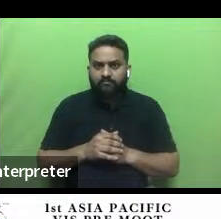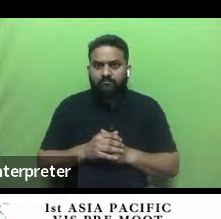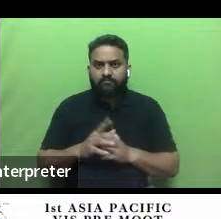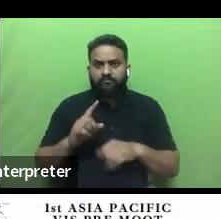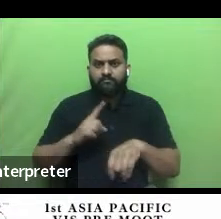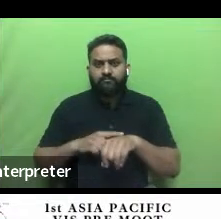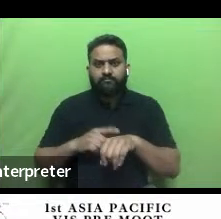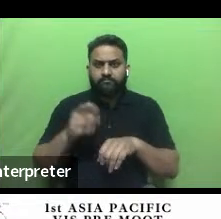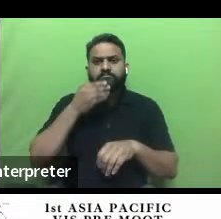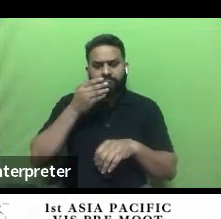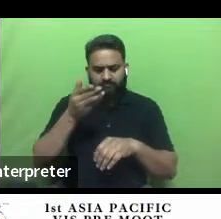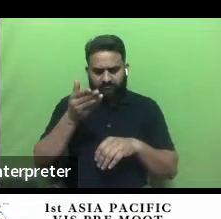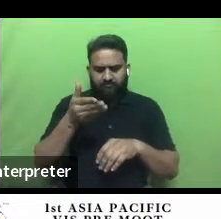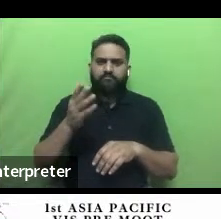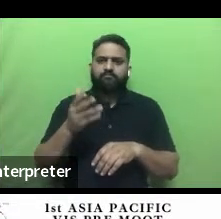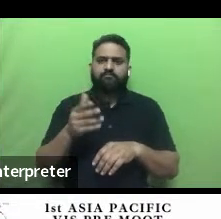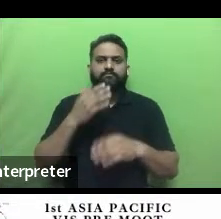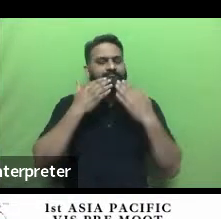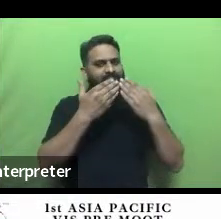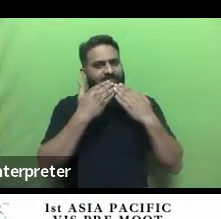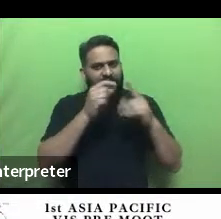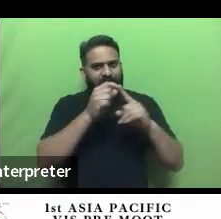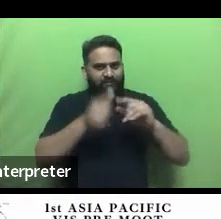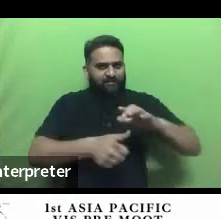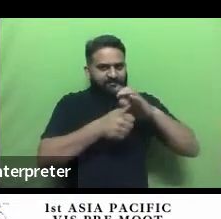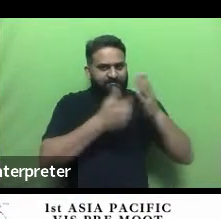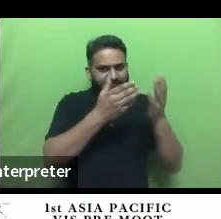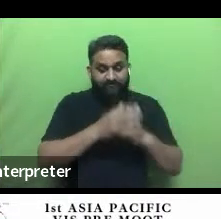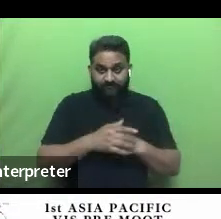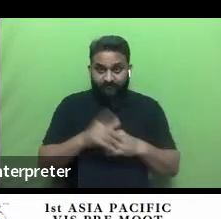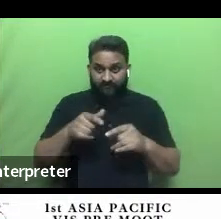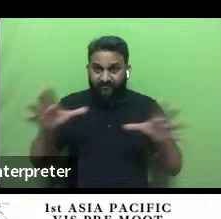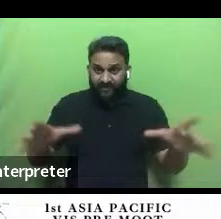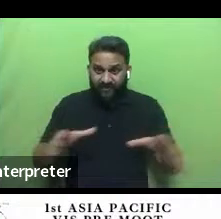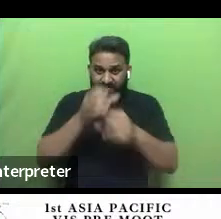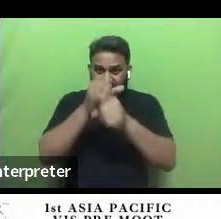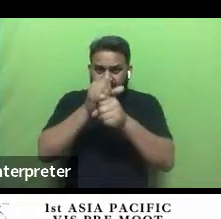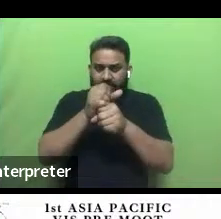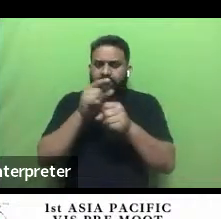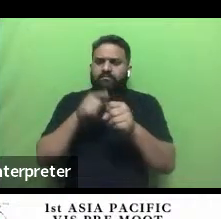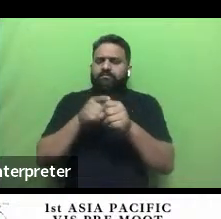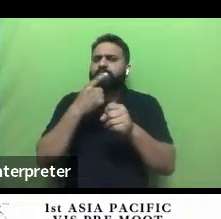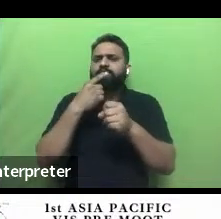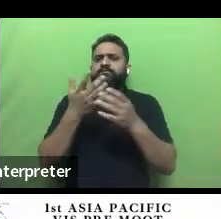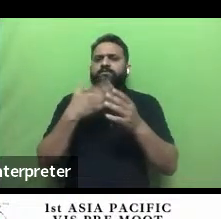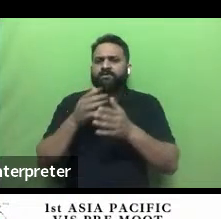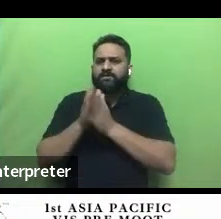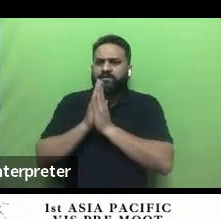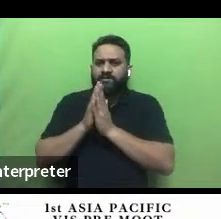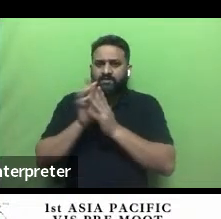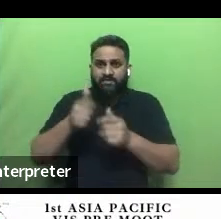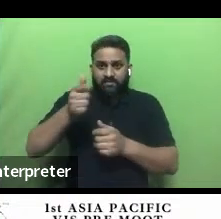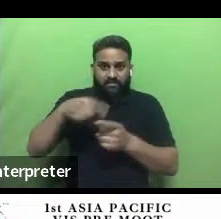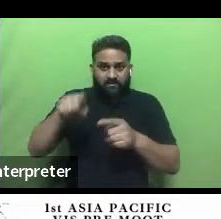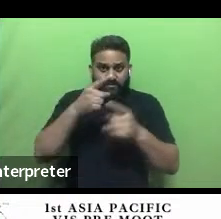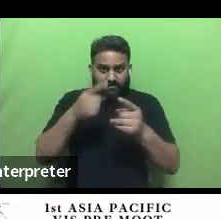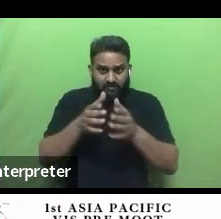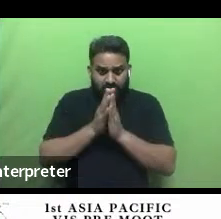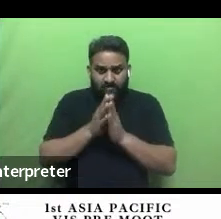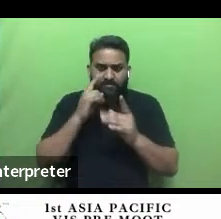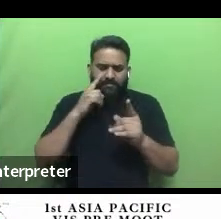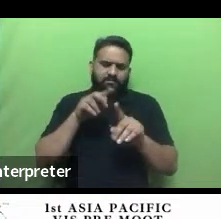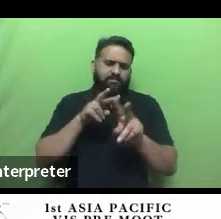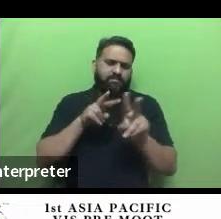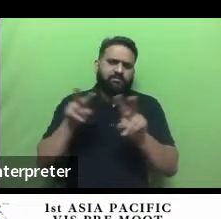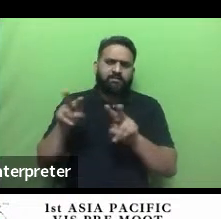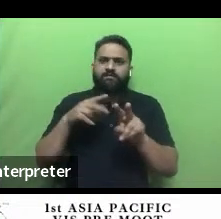Please go ahead. Thank you, Madam President. To conclude and summarize, we request this tribunal to find that the parties did